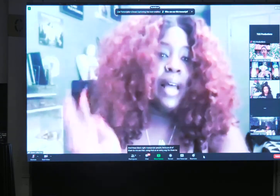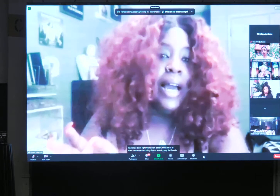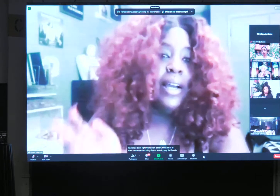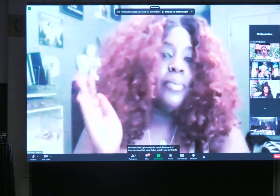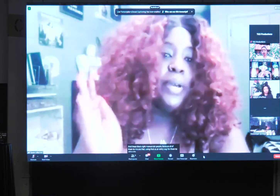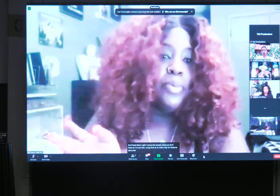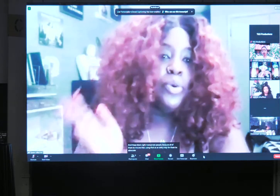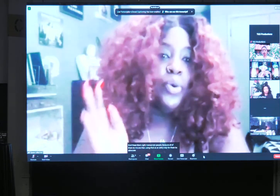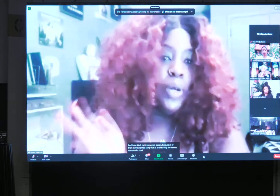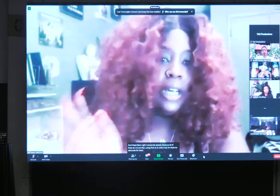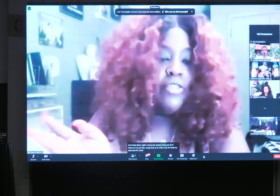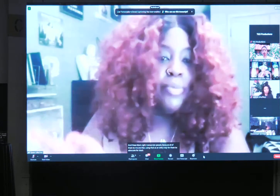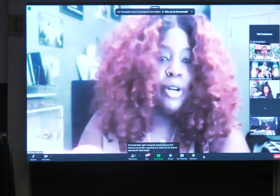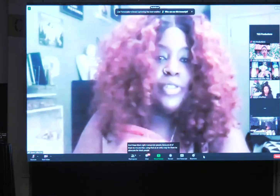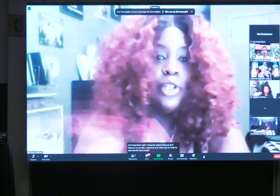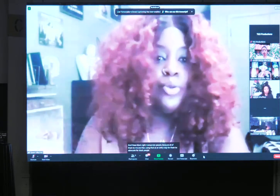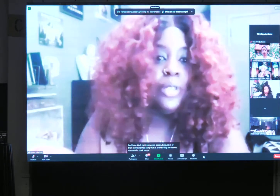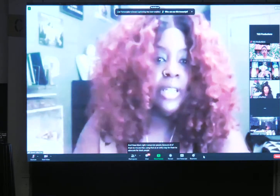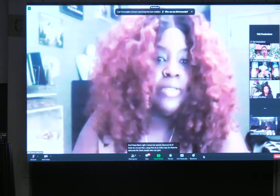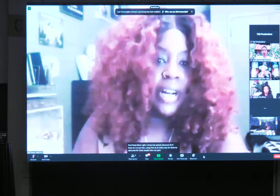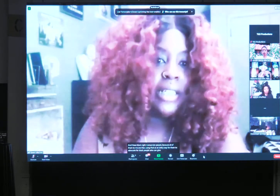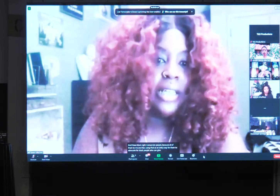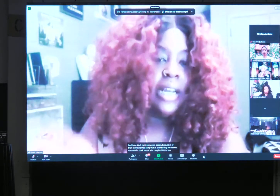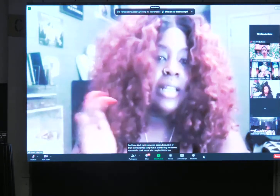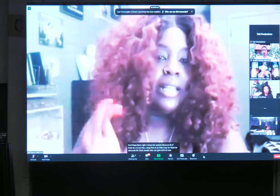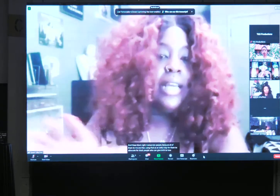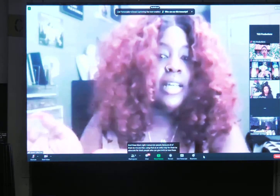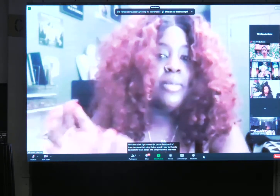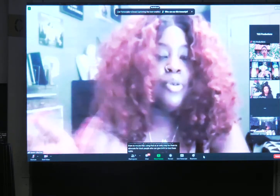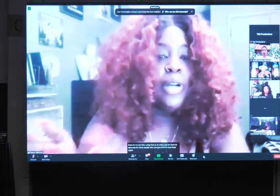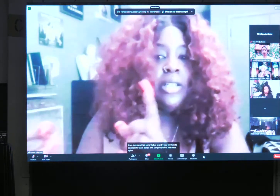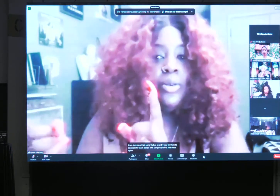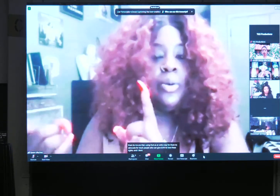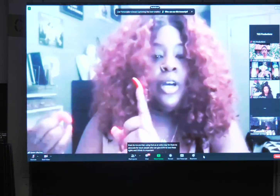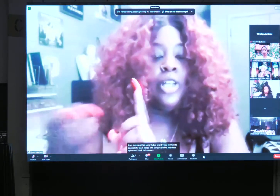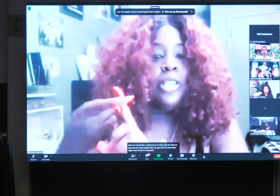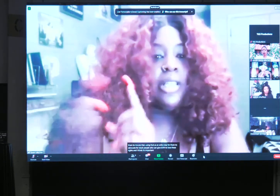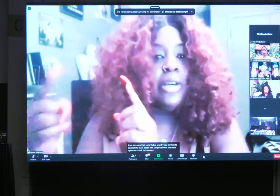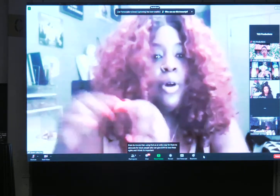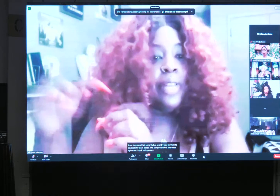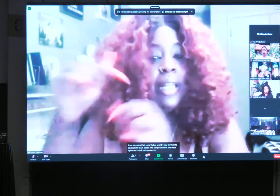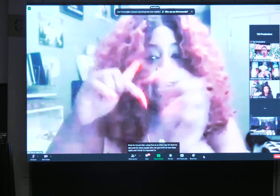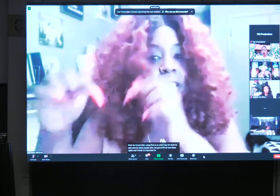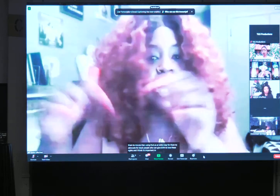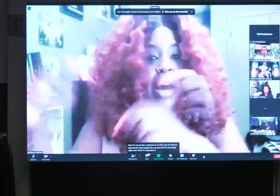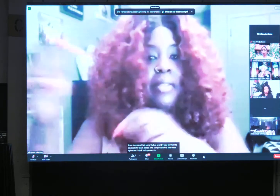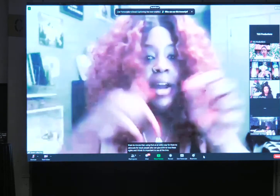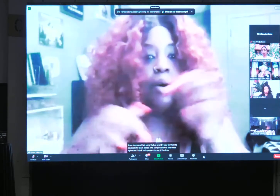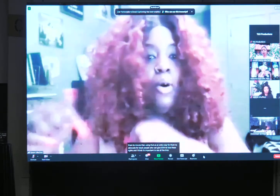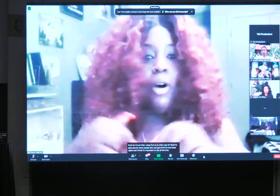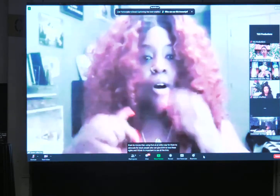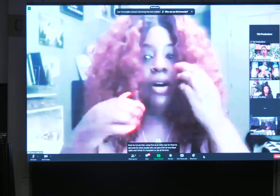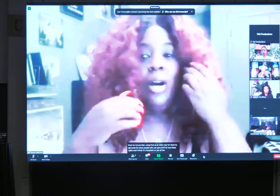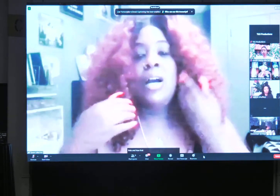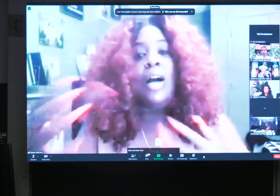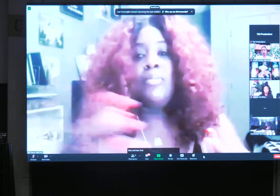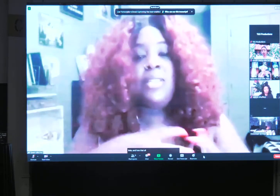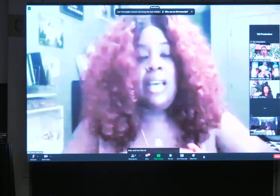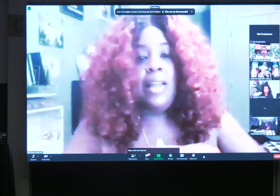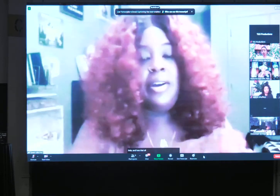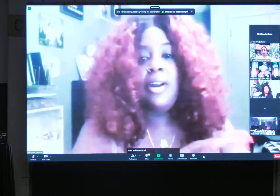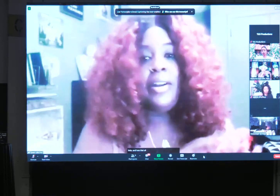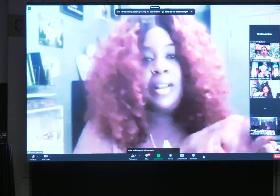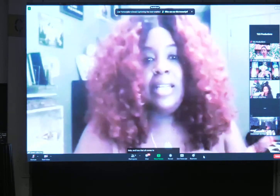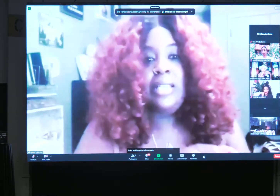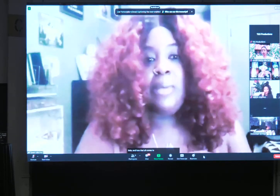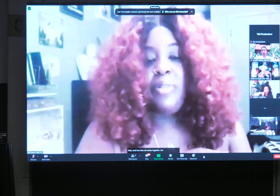for Black people who can give birth to lose these rights. And I think it's important to see all the links and how that all comes